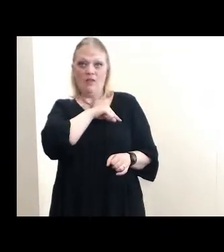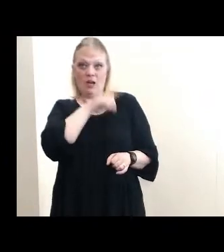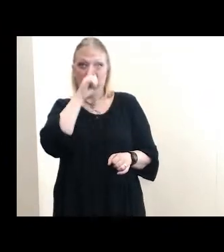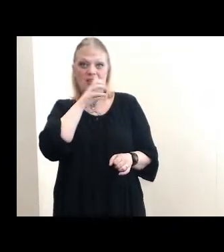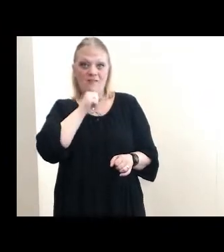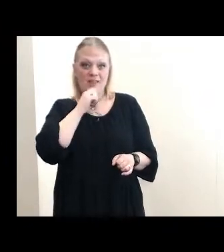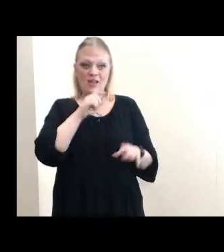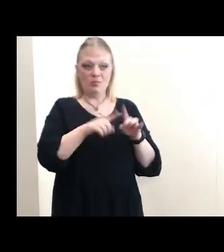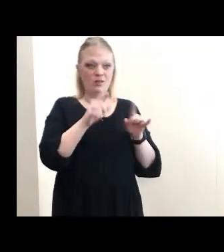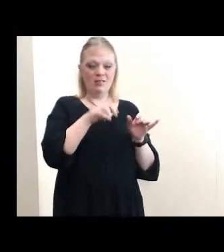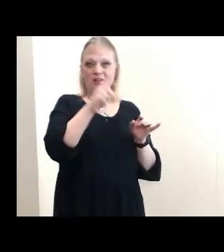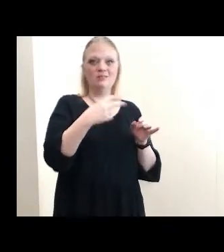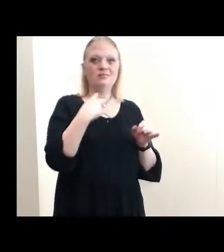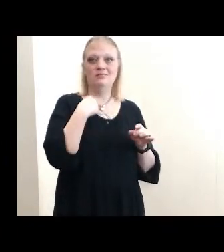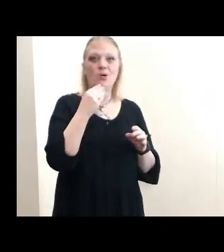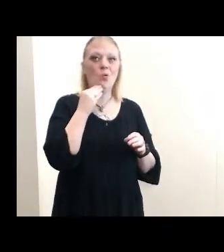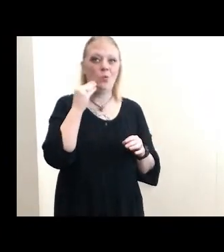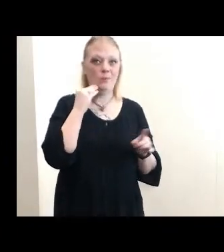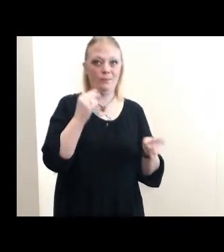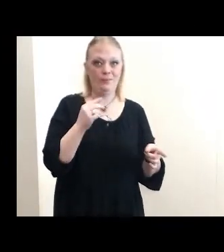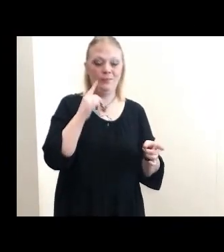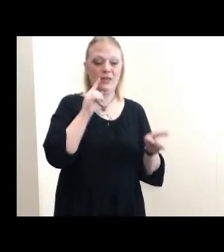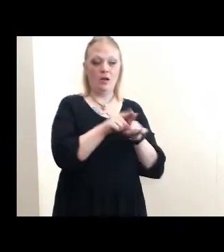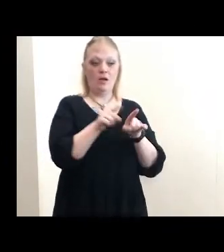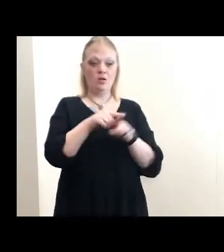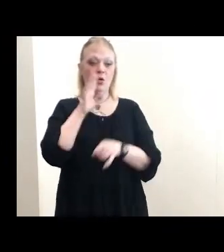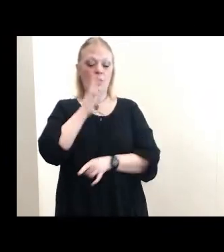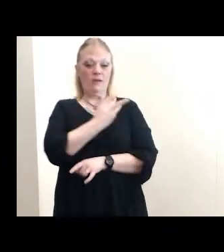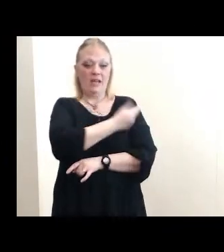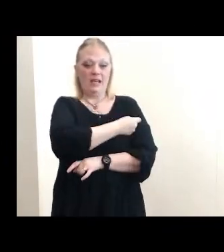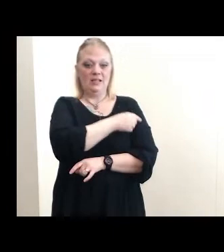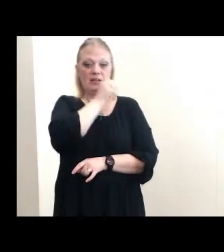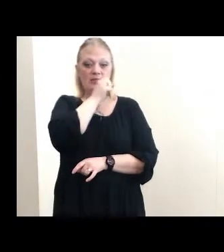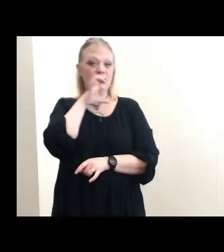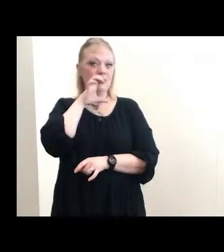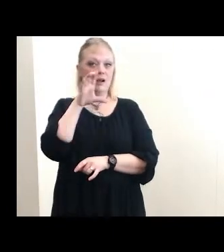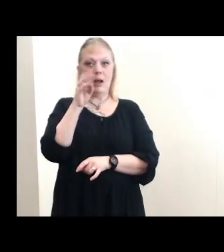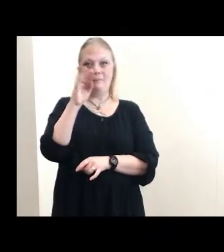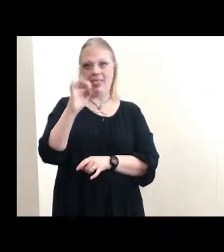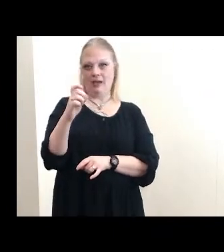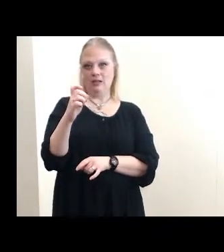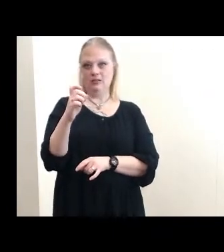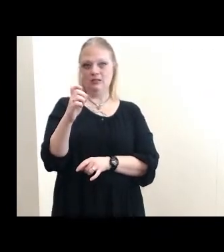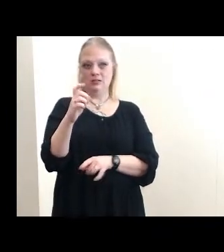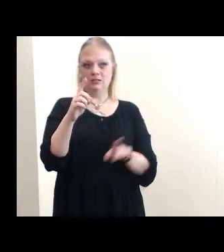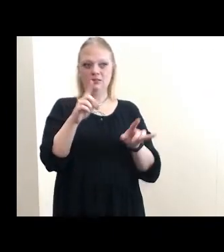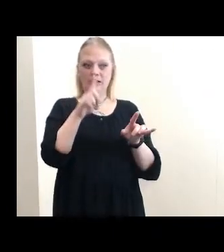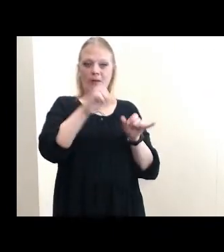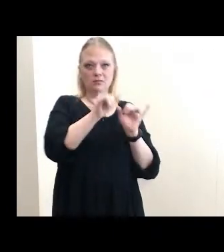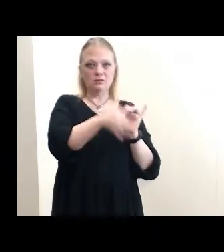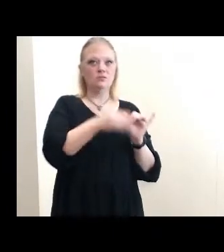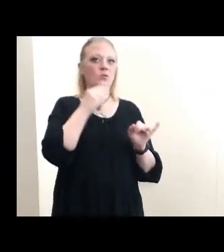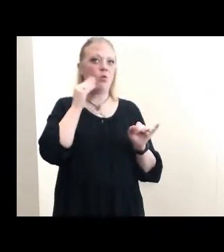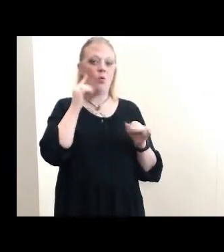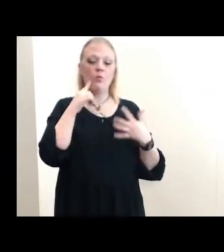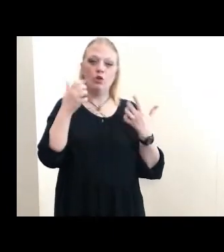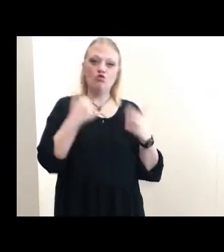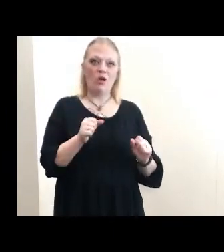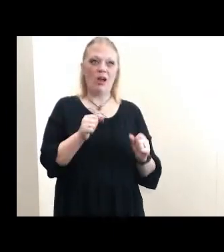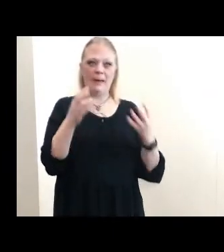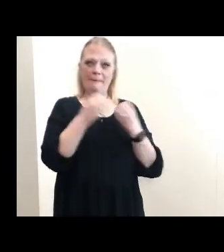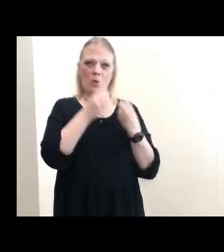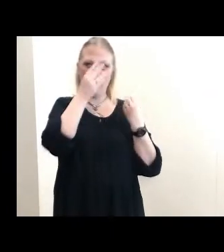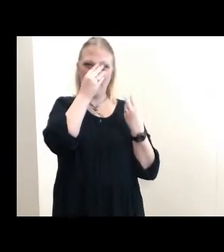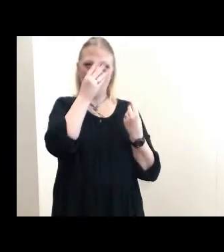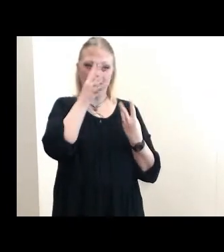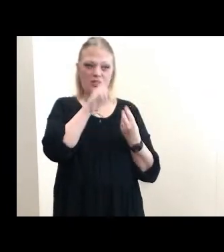and they're homebound. And we will also be vaccinating a senior complex that is homebound. We are trying to get more information on